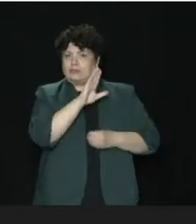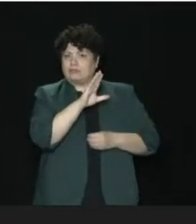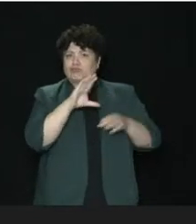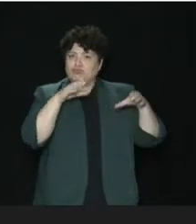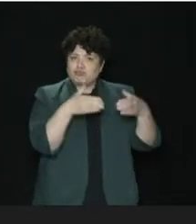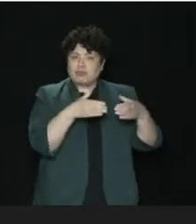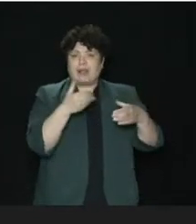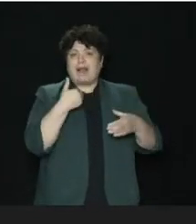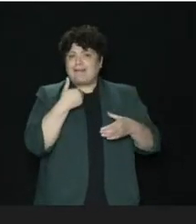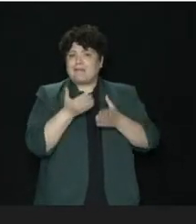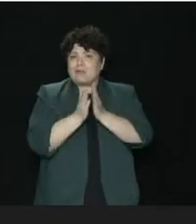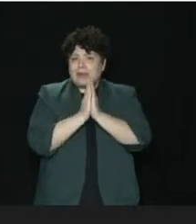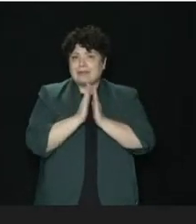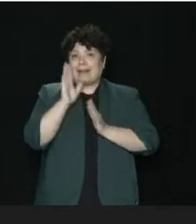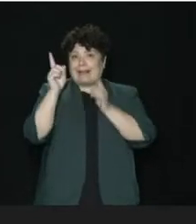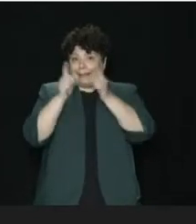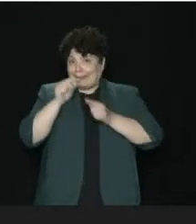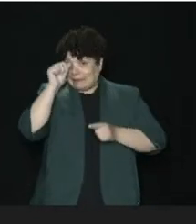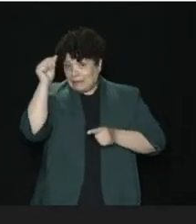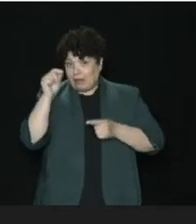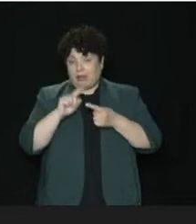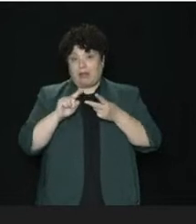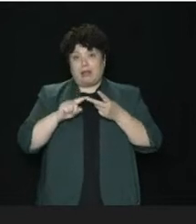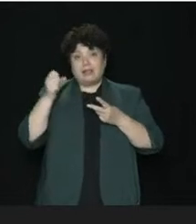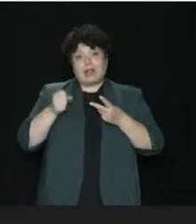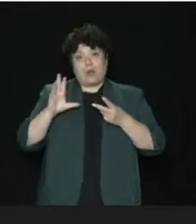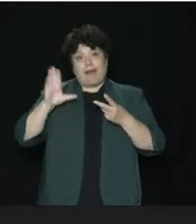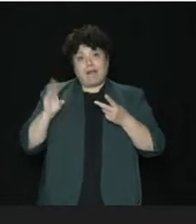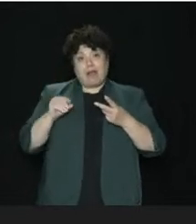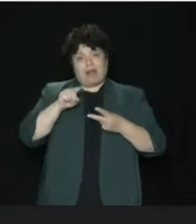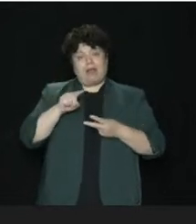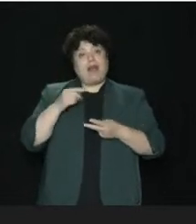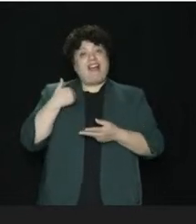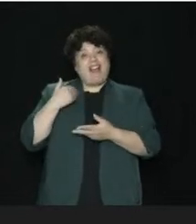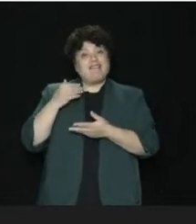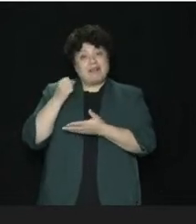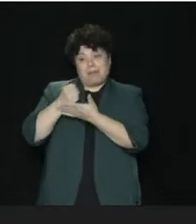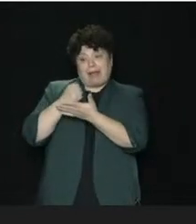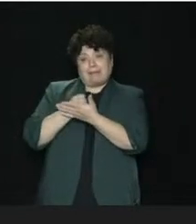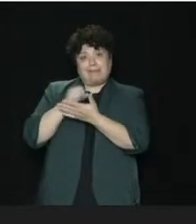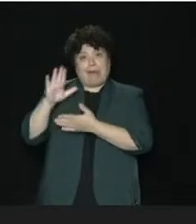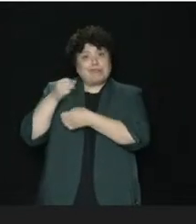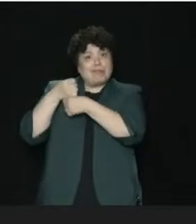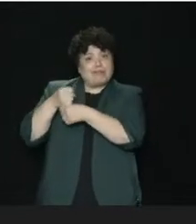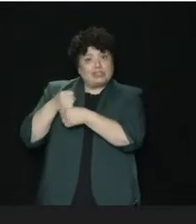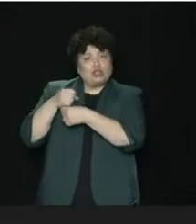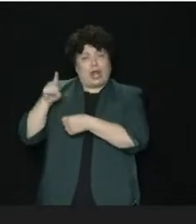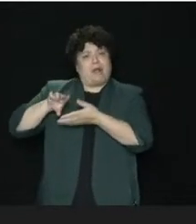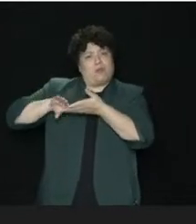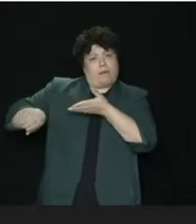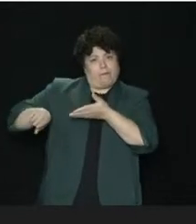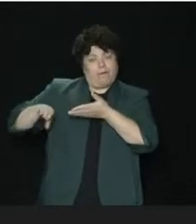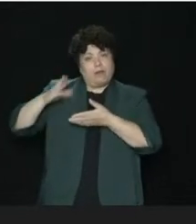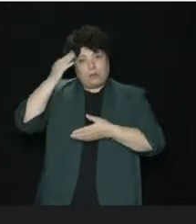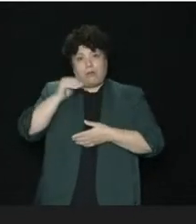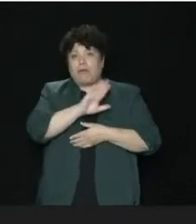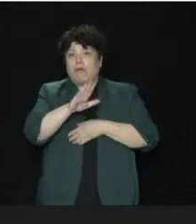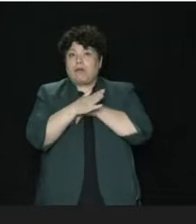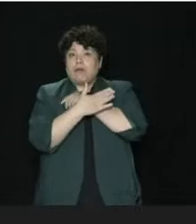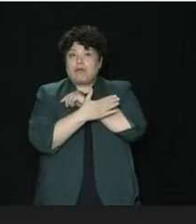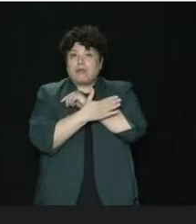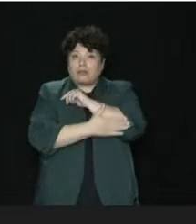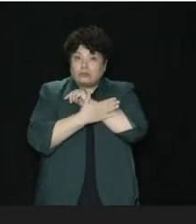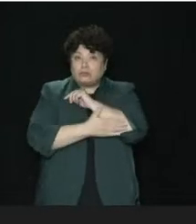India and South Africa to waive some patent protections to allow poorer countries early, easier access to COVID-19